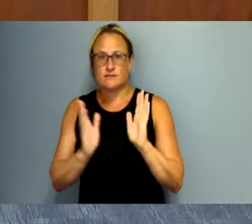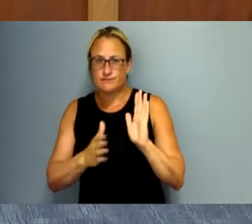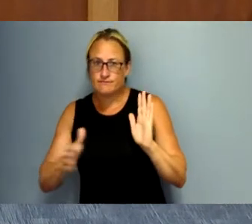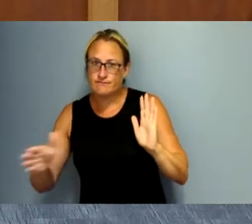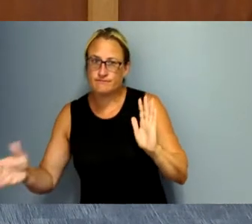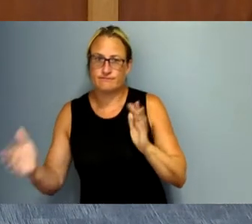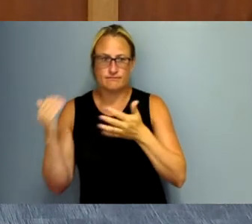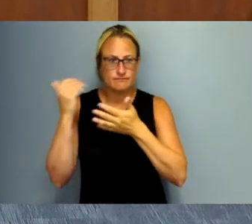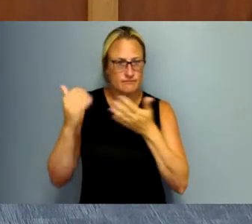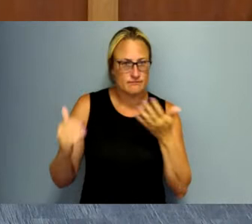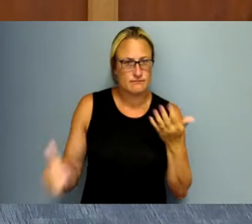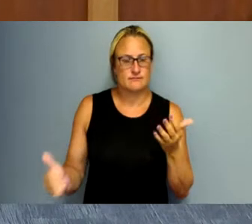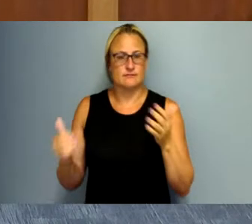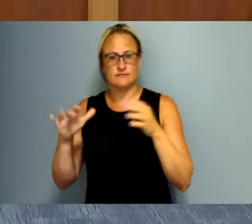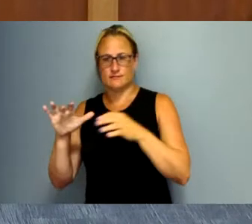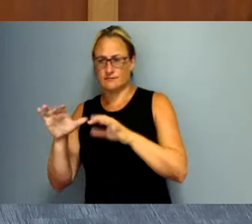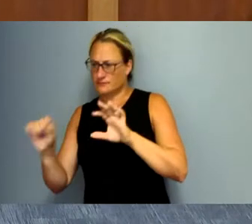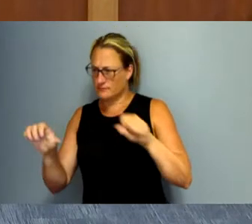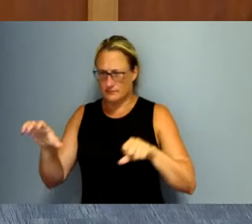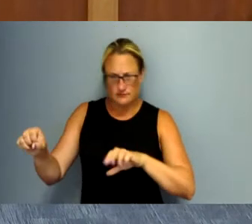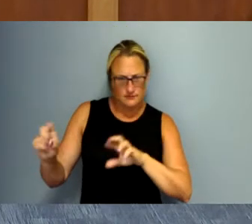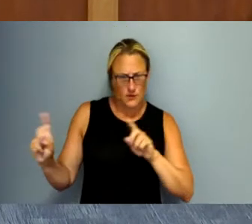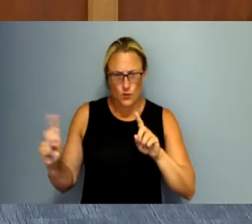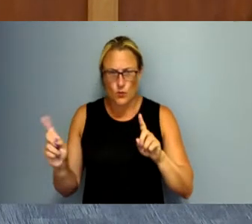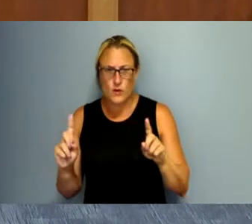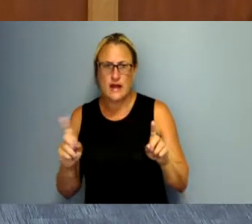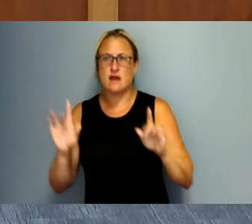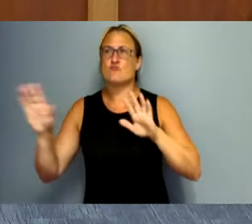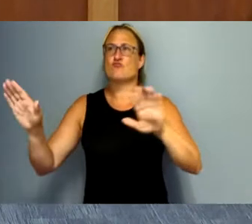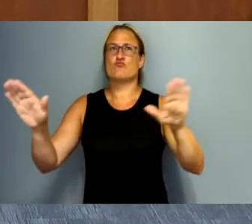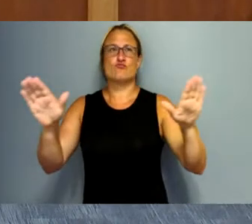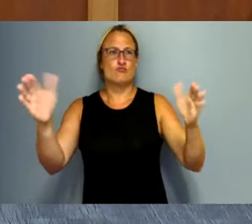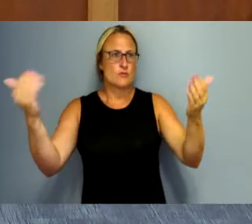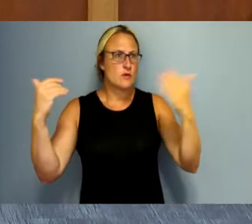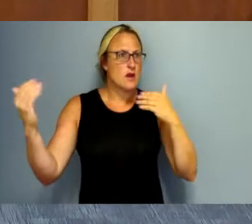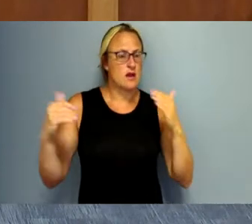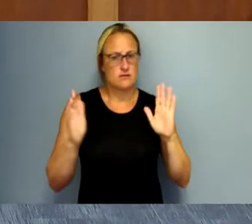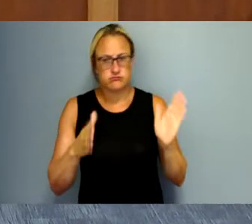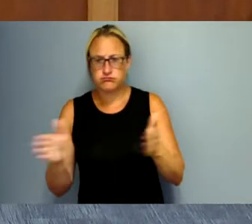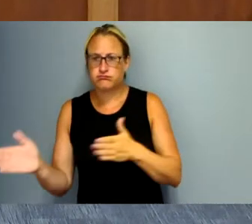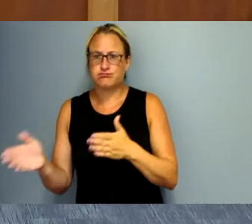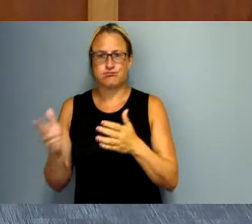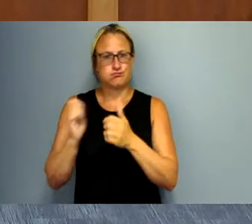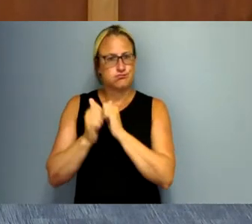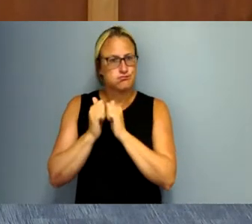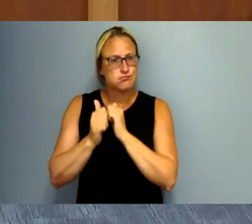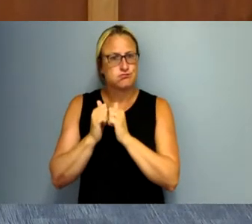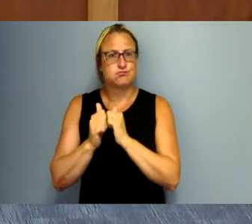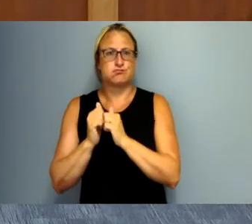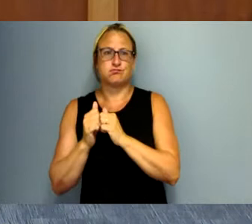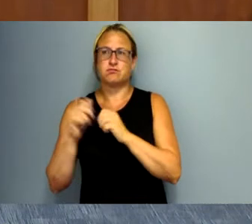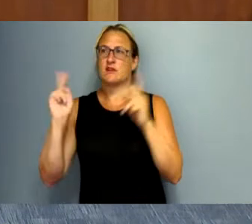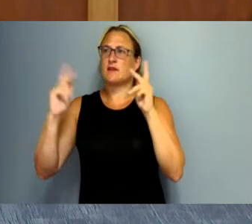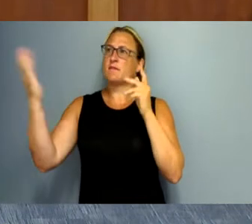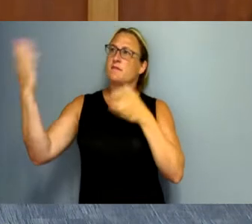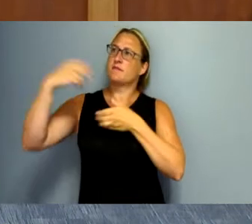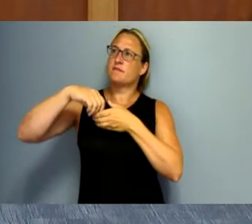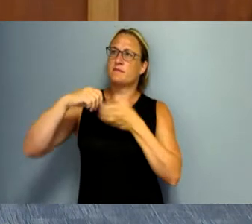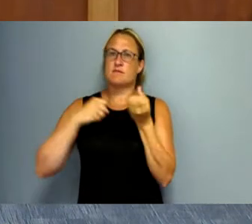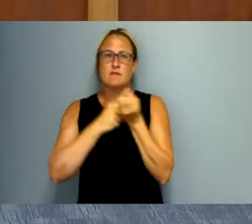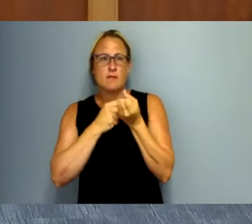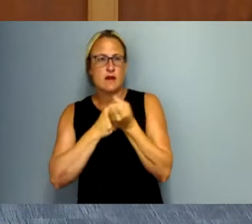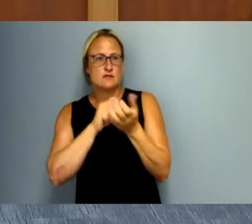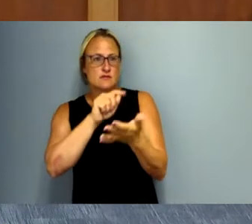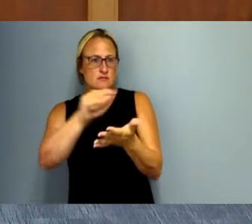venues, getting the word out, organizing all the competitions, getting the sponsorships, et cetera. So a big thank